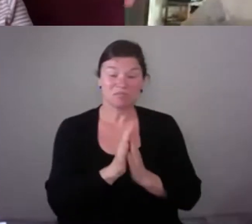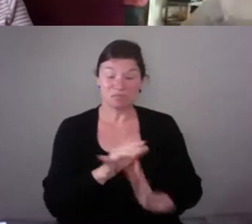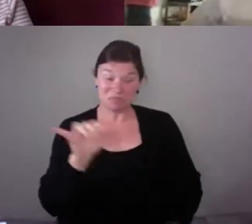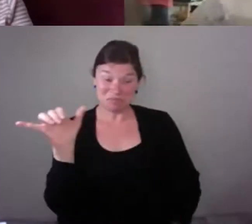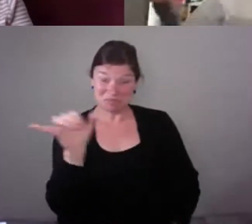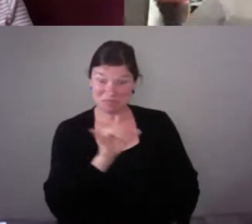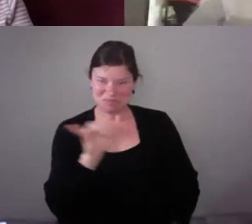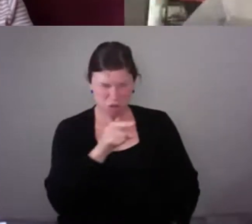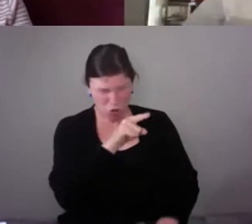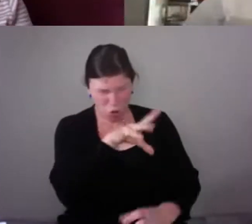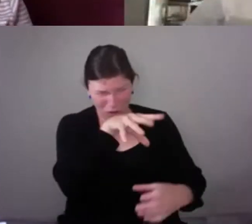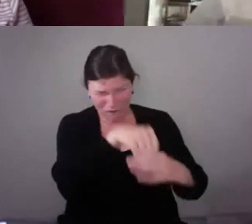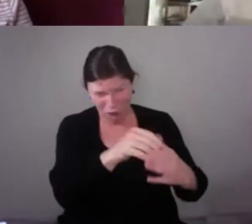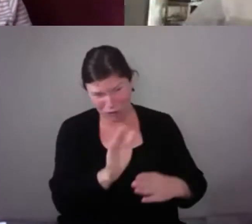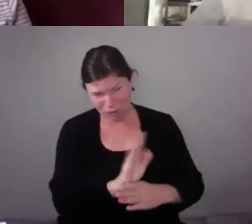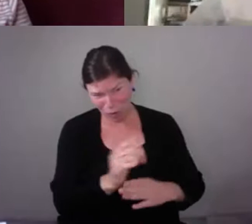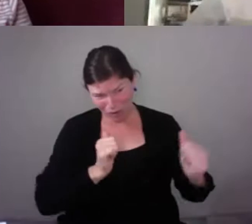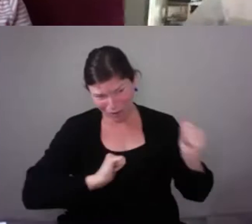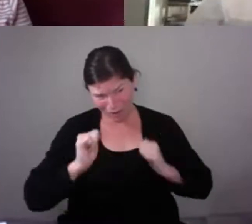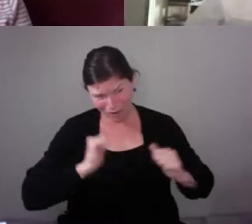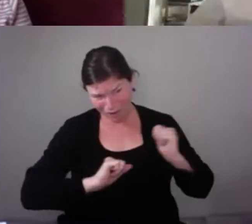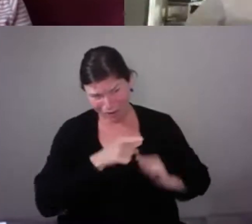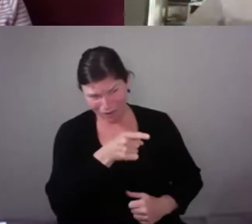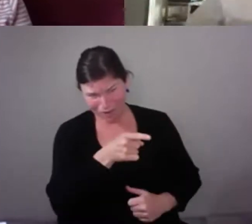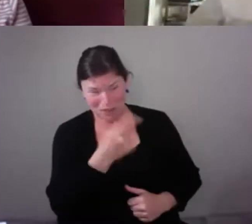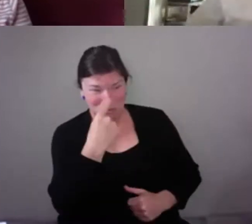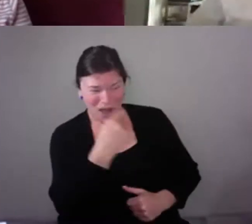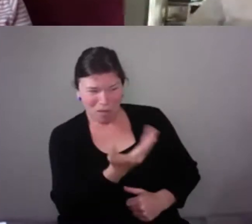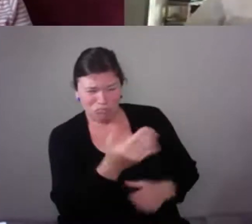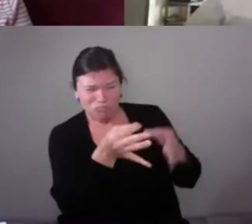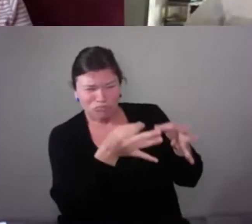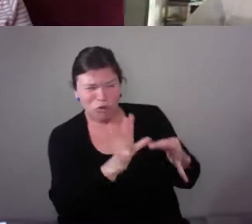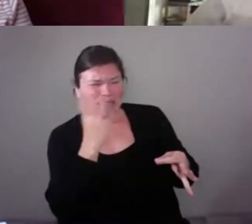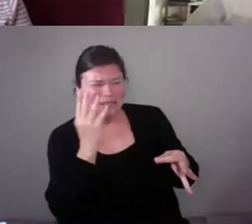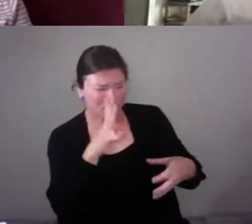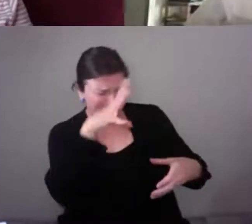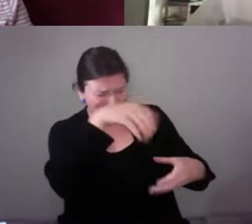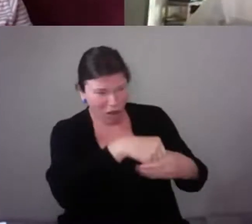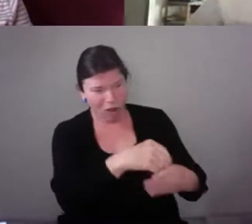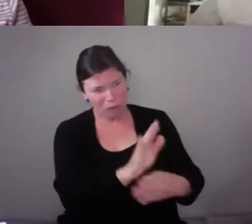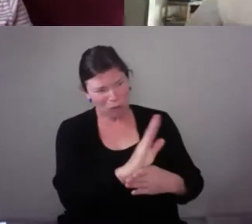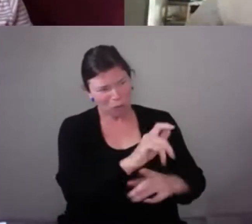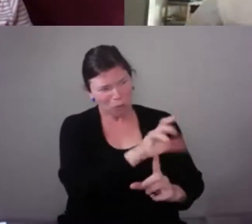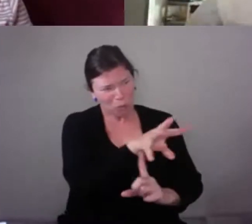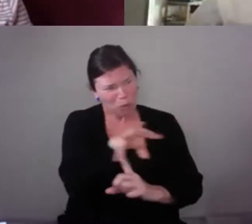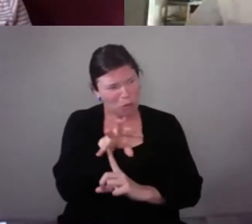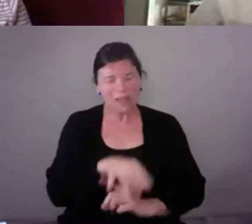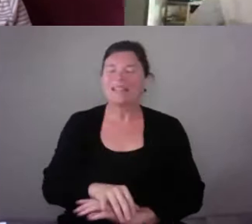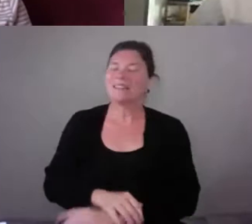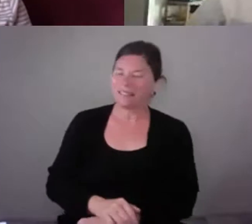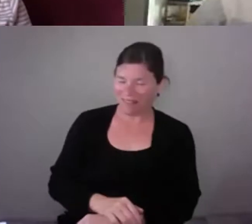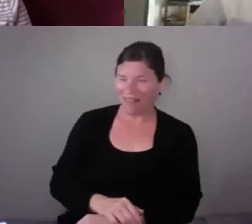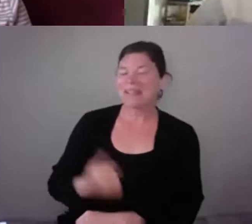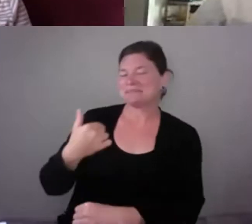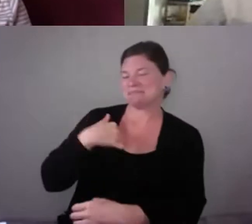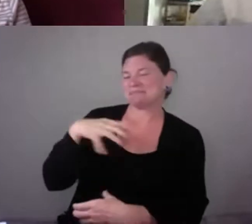a movie. Can you tell me Yeah. about Can you tell me about being in a movie or what that was like? Sure. Yeah. I was in the